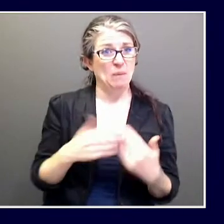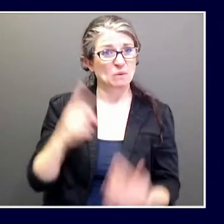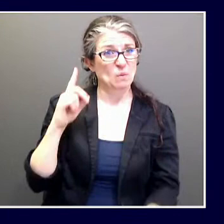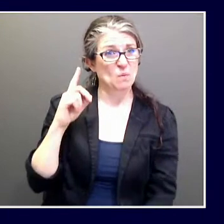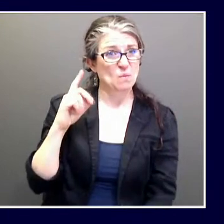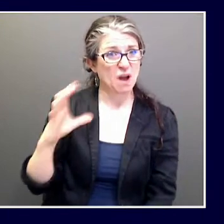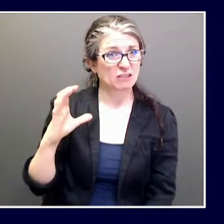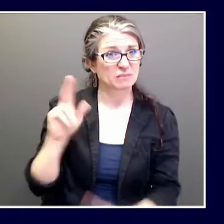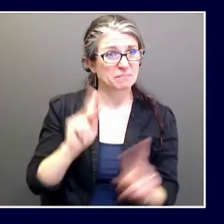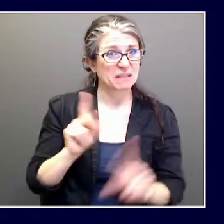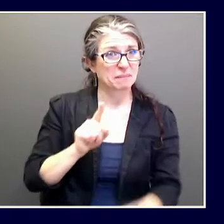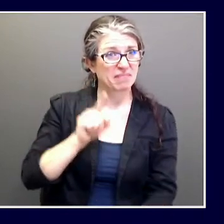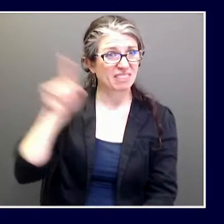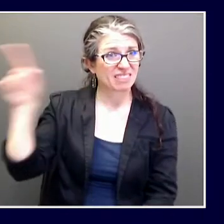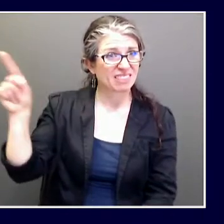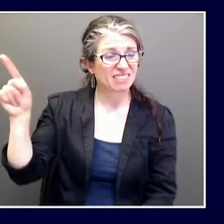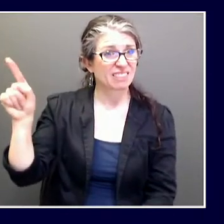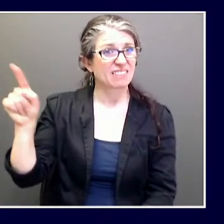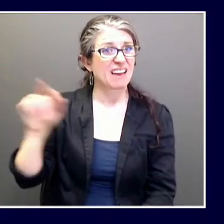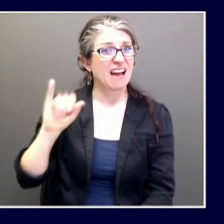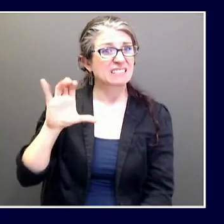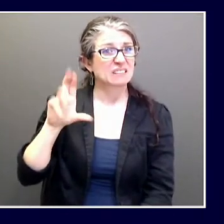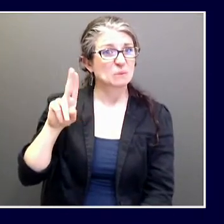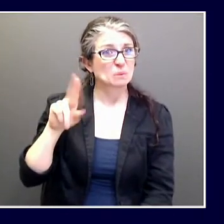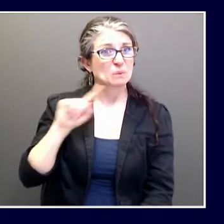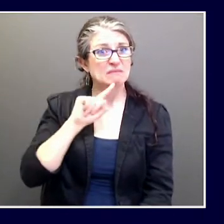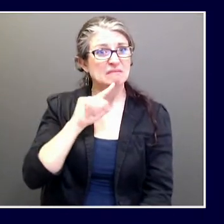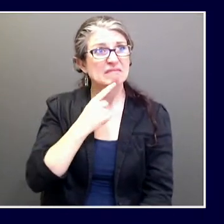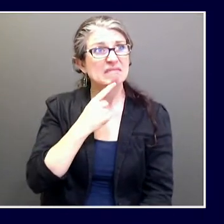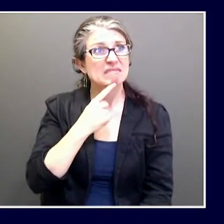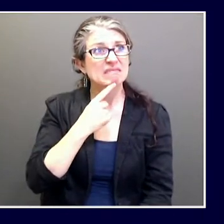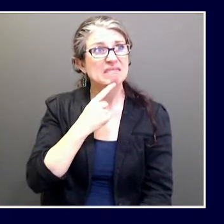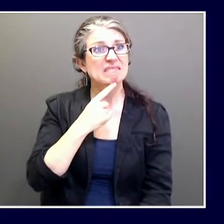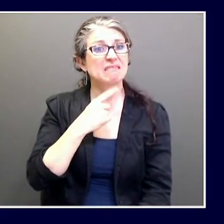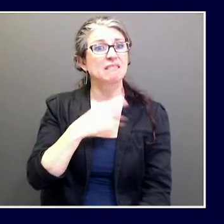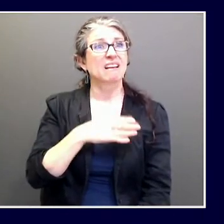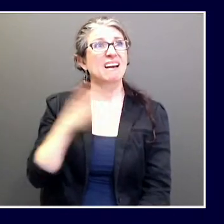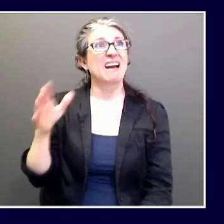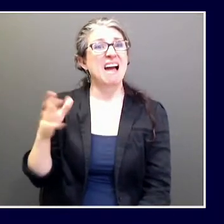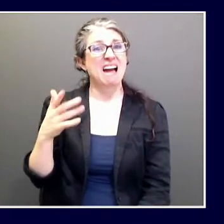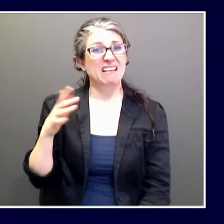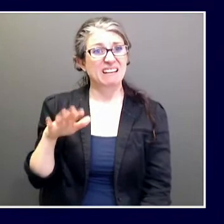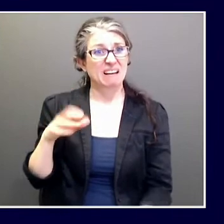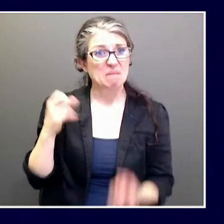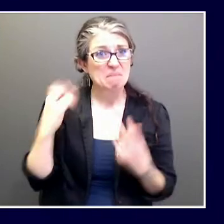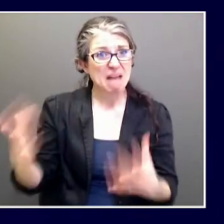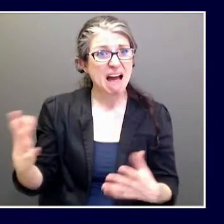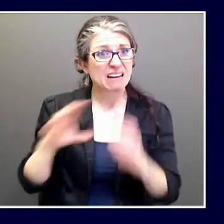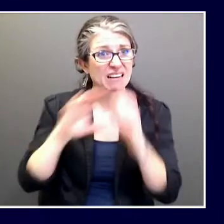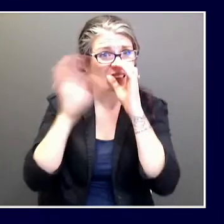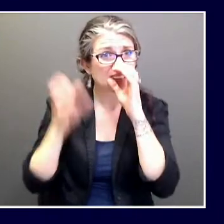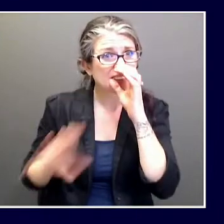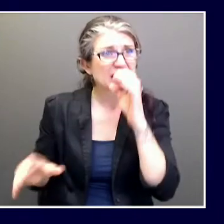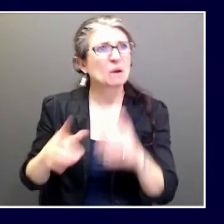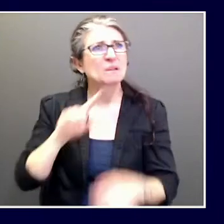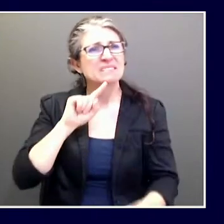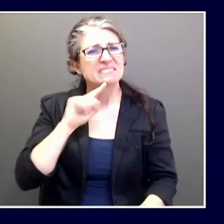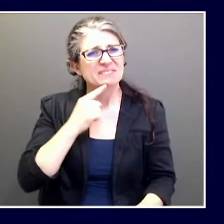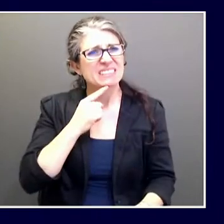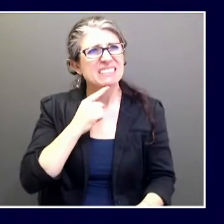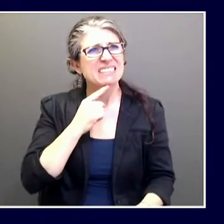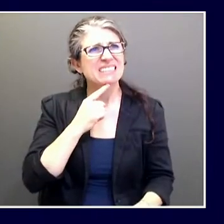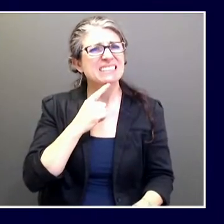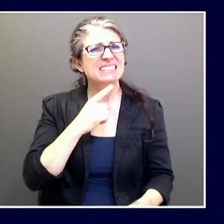take a look at those patients, the very critically ill patients, when you take a look at their vaccination levels, it's